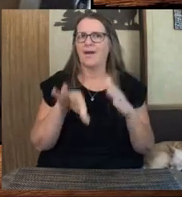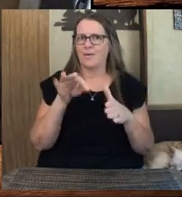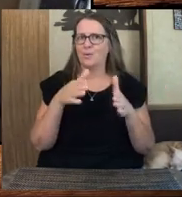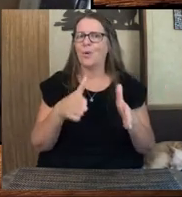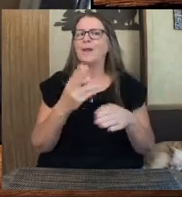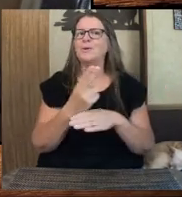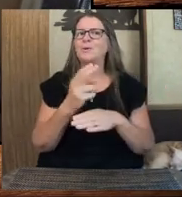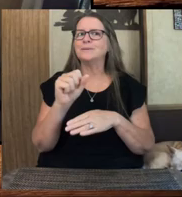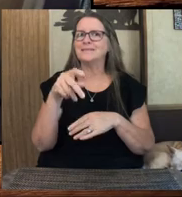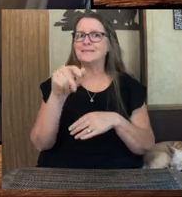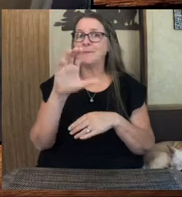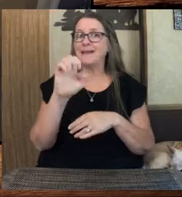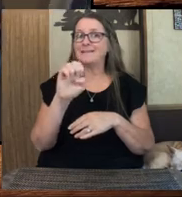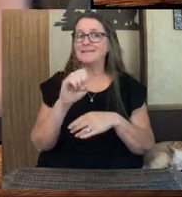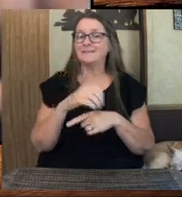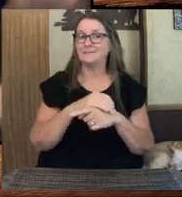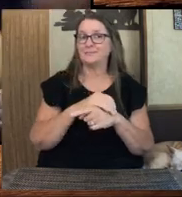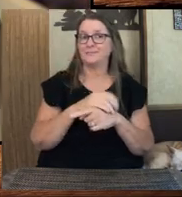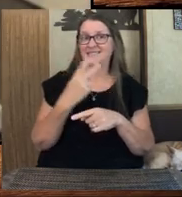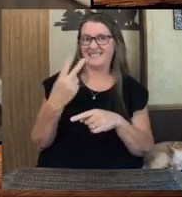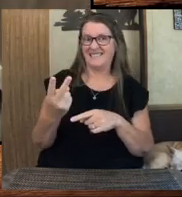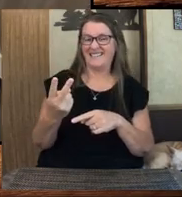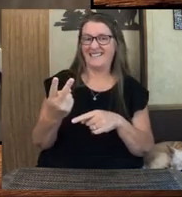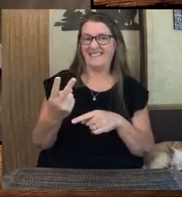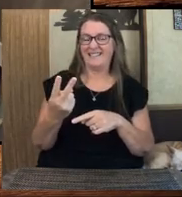way to use the space in here.